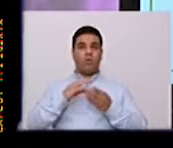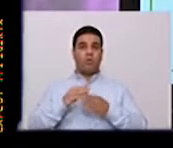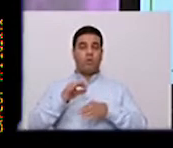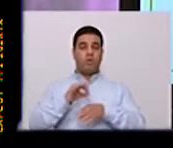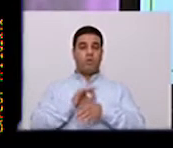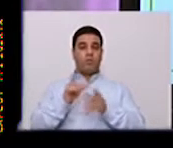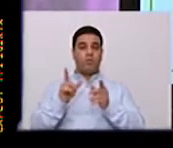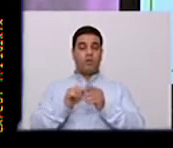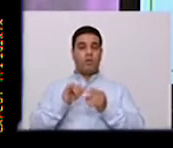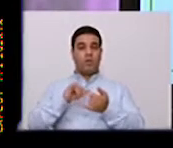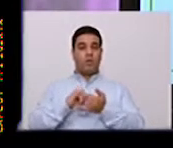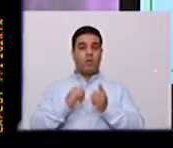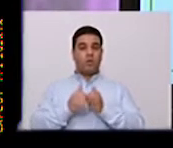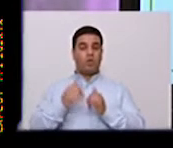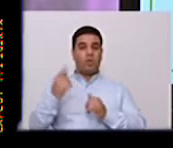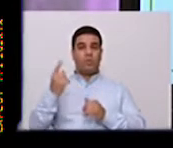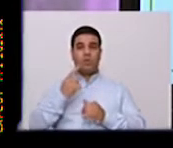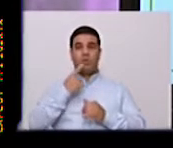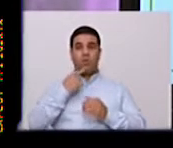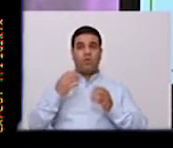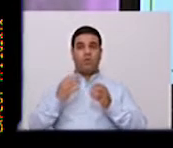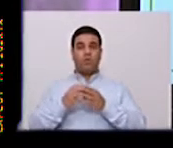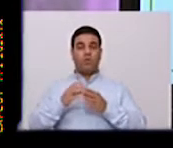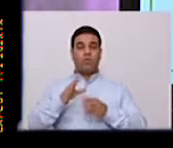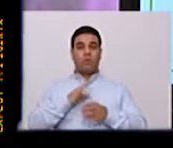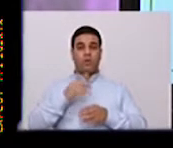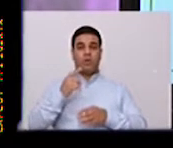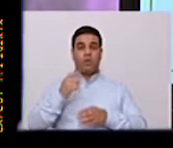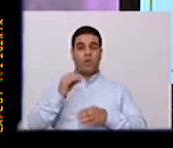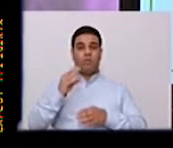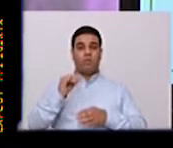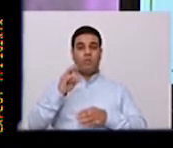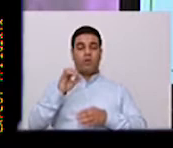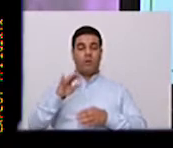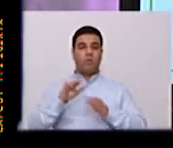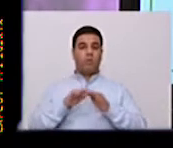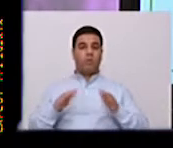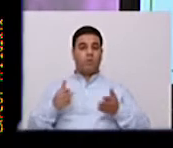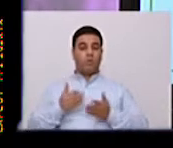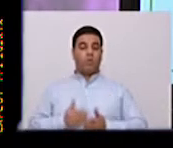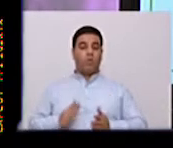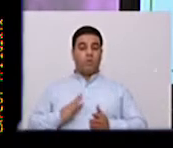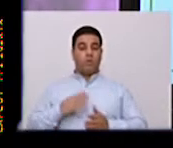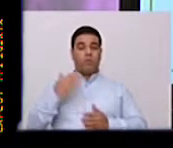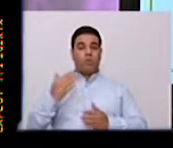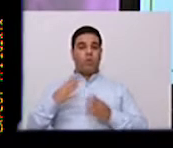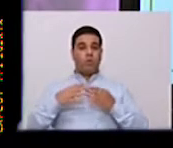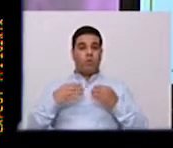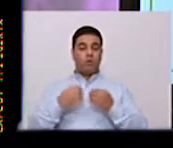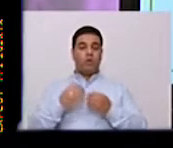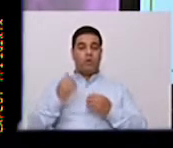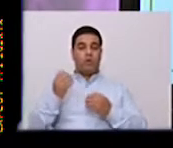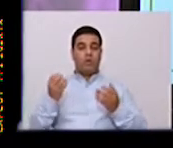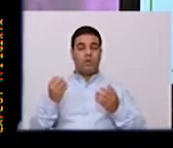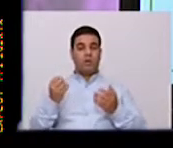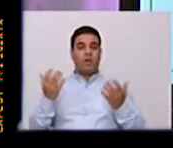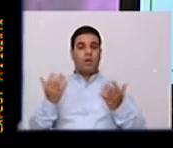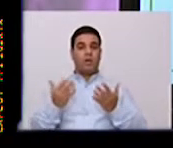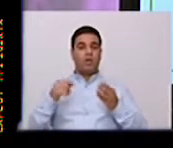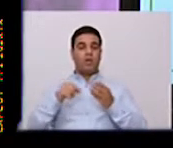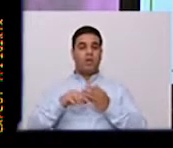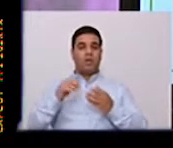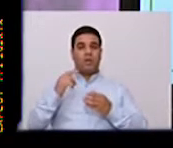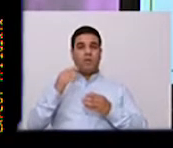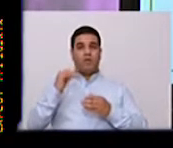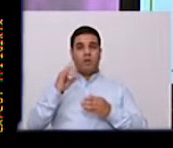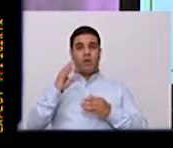er-xotin nikohidan birinchi qon guruhiga ega gemofilik bola tug'ildi. Ushbu oilada yana qanday fenotip va